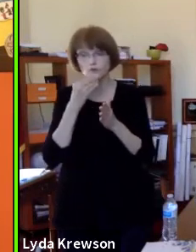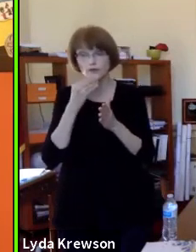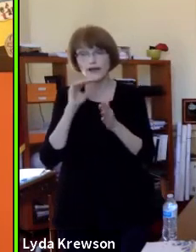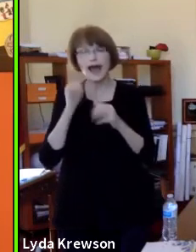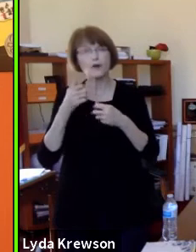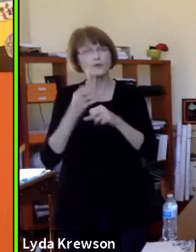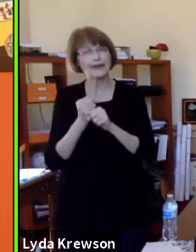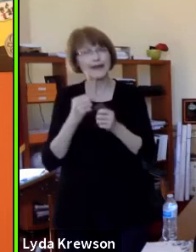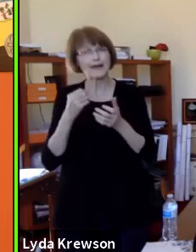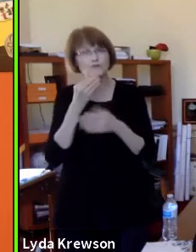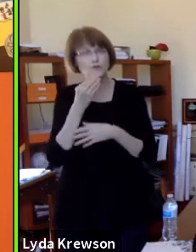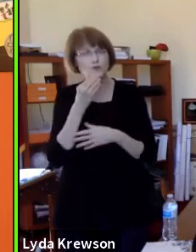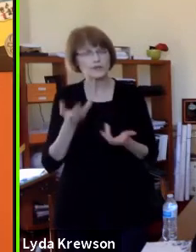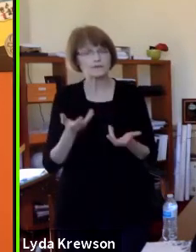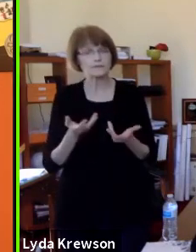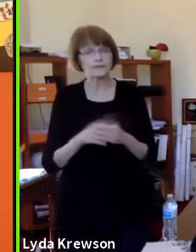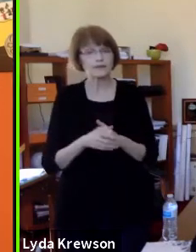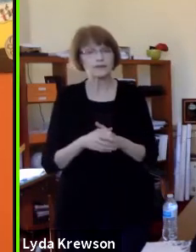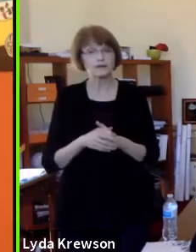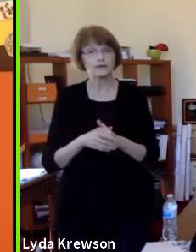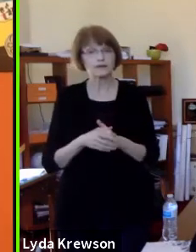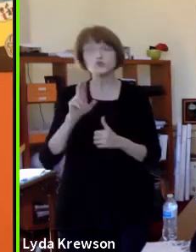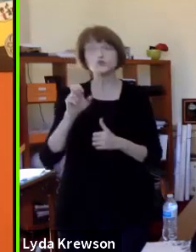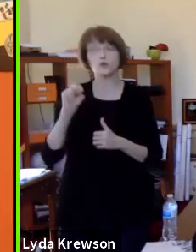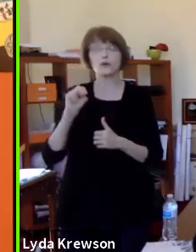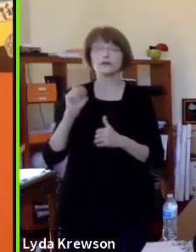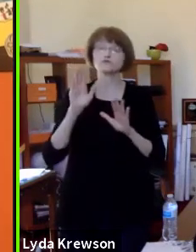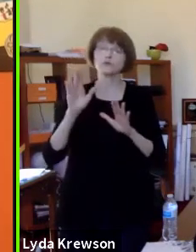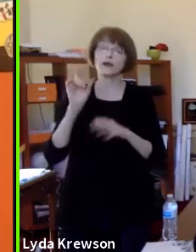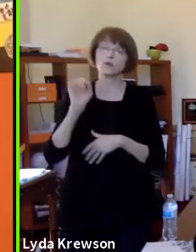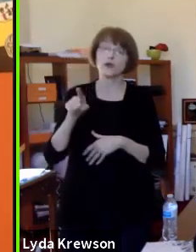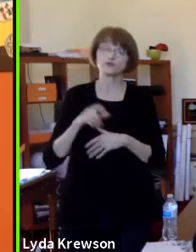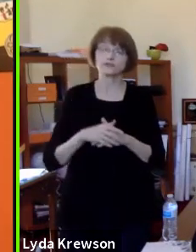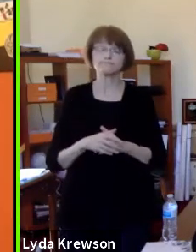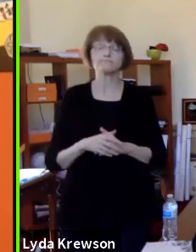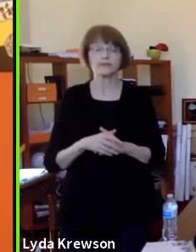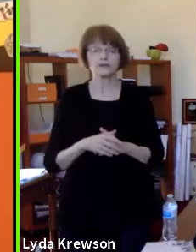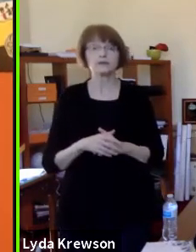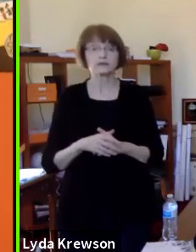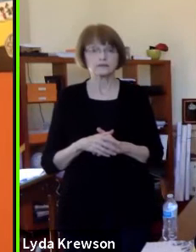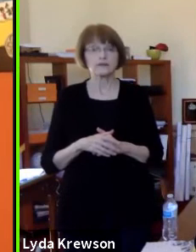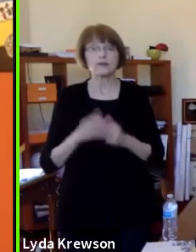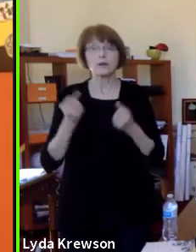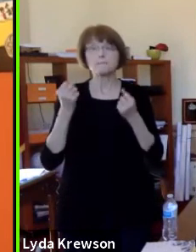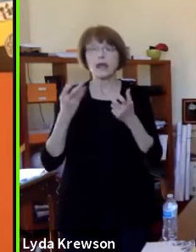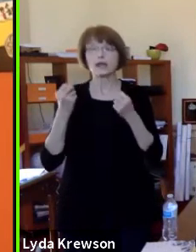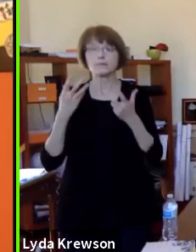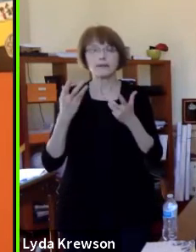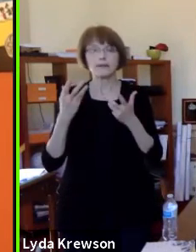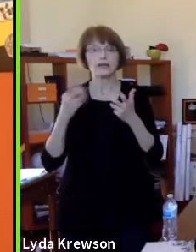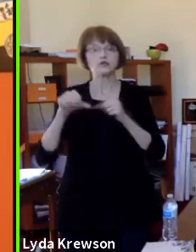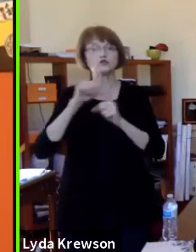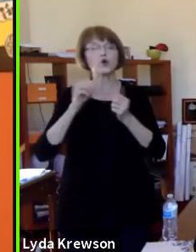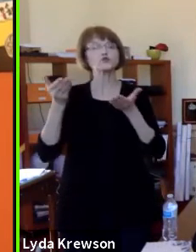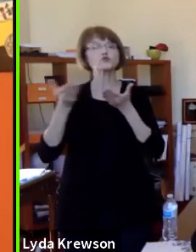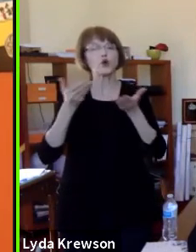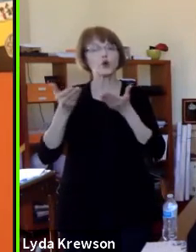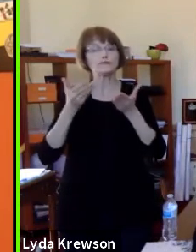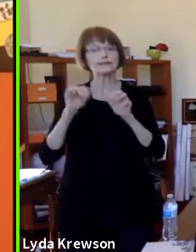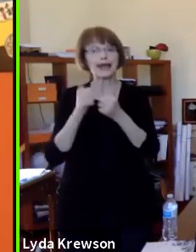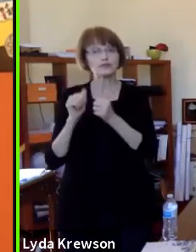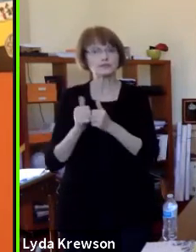food? Soren, that is a great question. So there are quite a few social service agencies